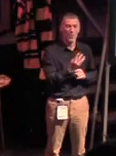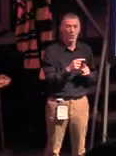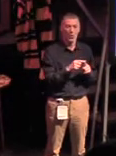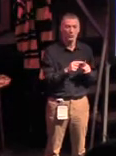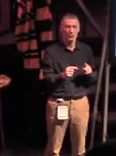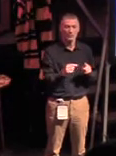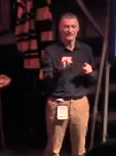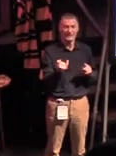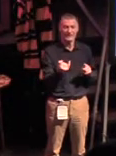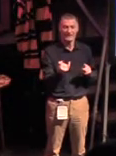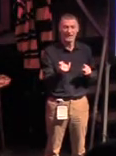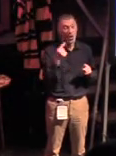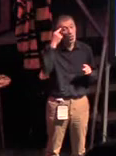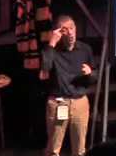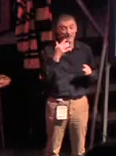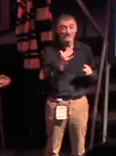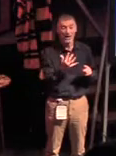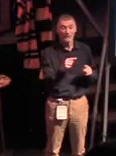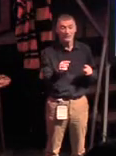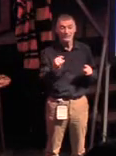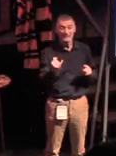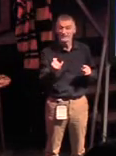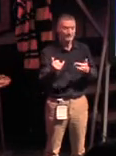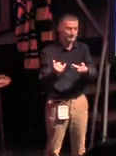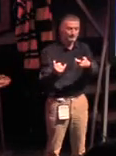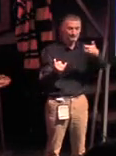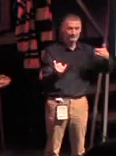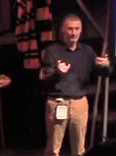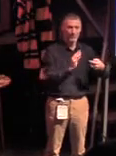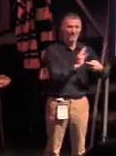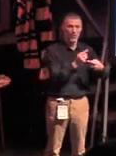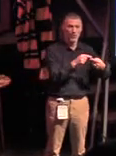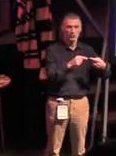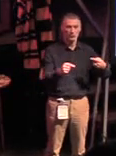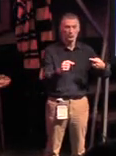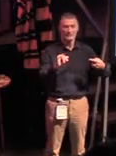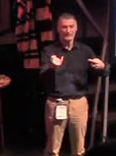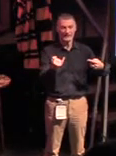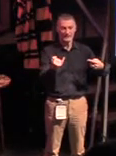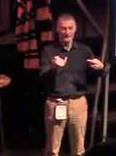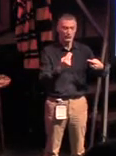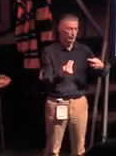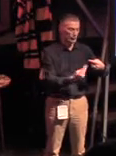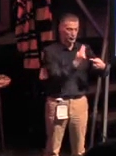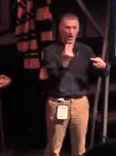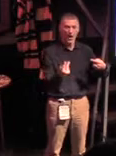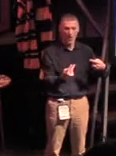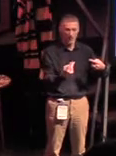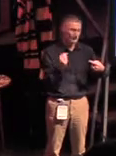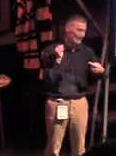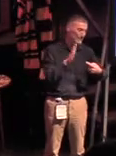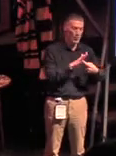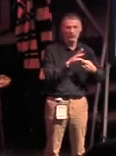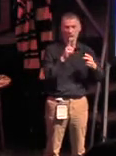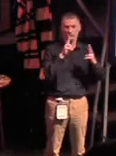not 5 to 6. We are going to extend it for 1 hour. It's going to be a 2-hour session with very many important topics